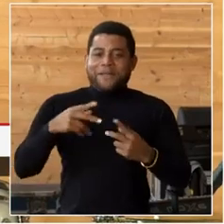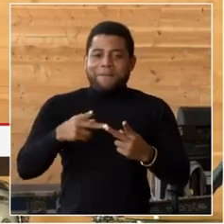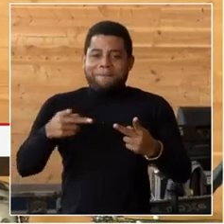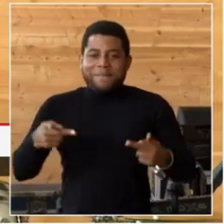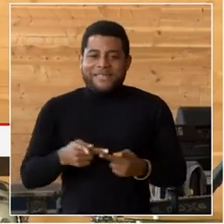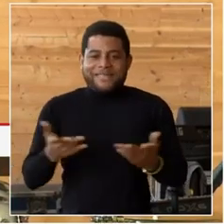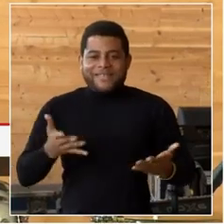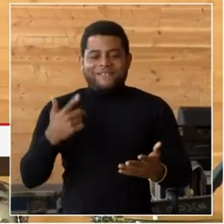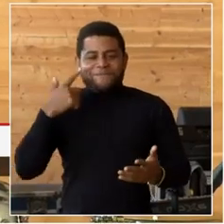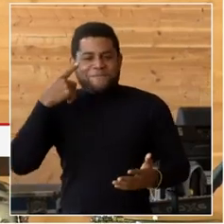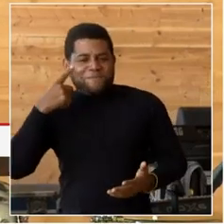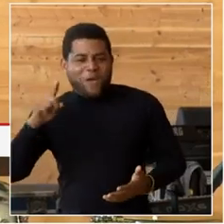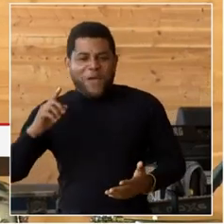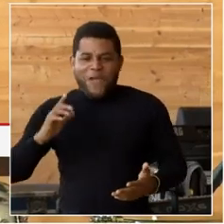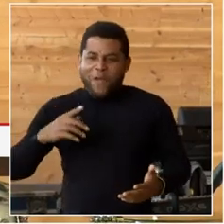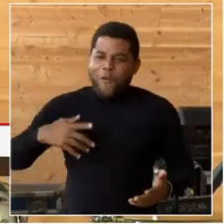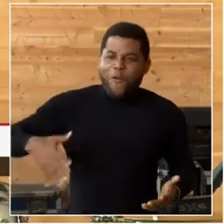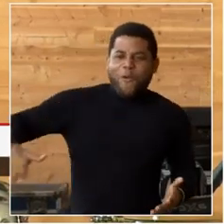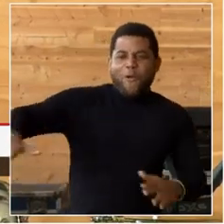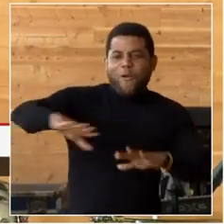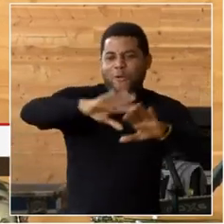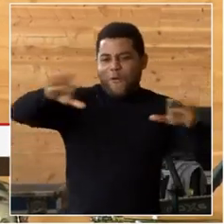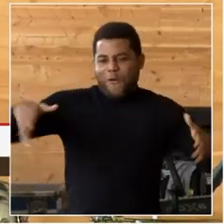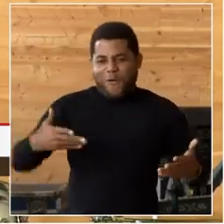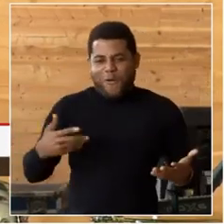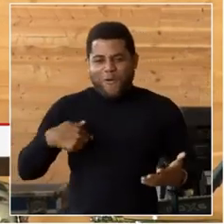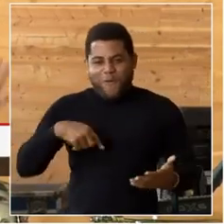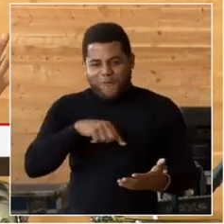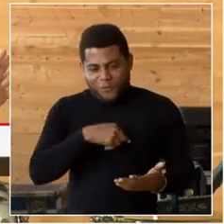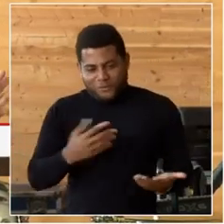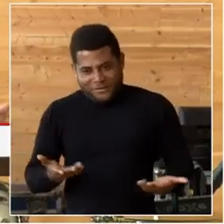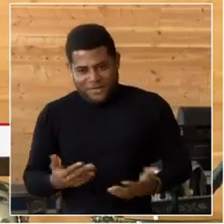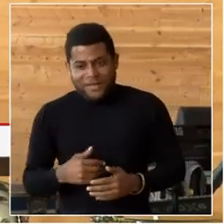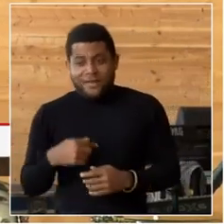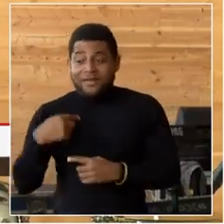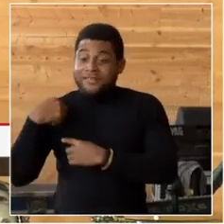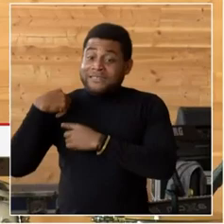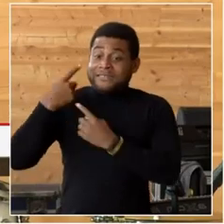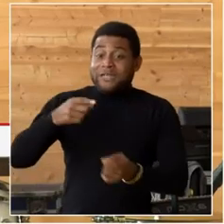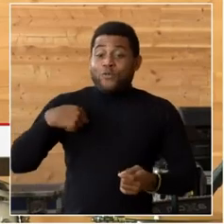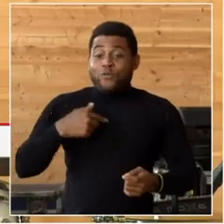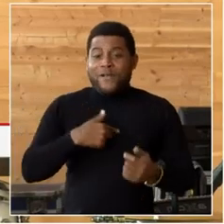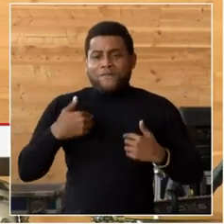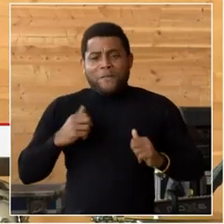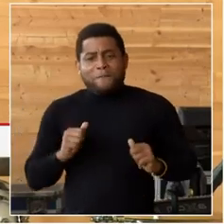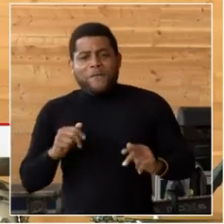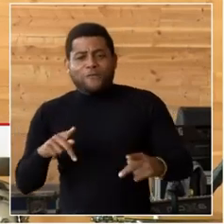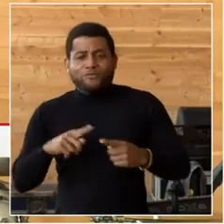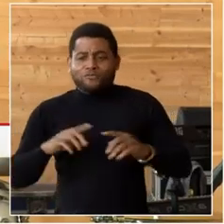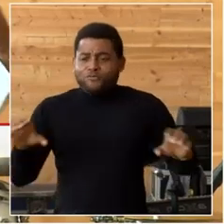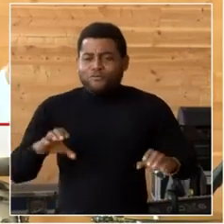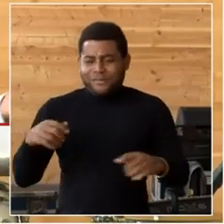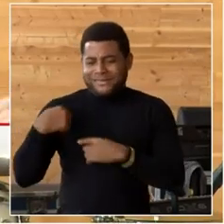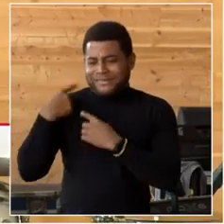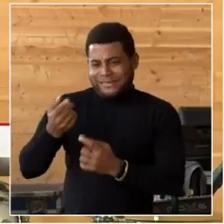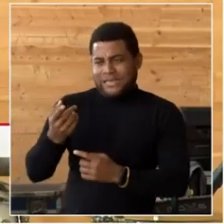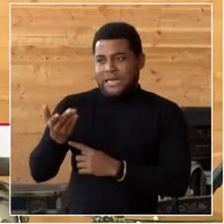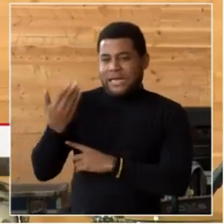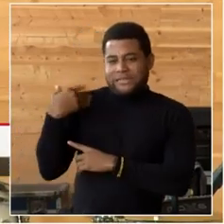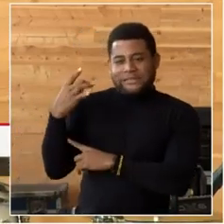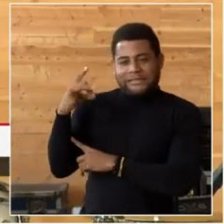of us. For all of us. The work that I've been privileged to do for the last 8 years has been to